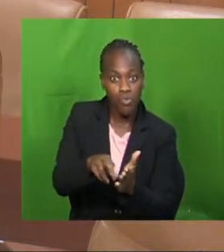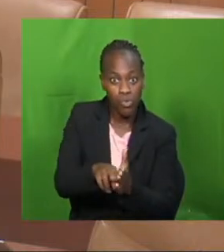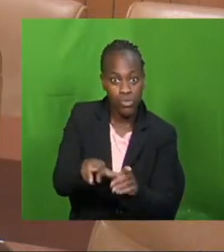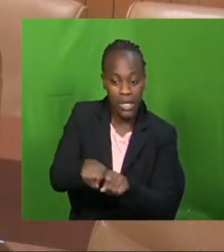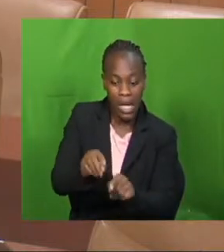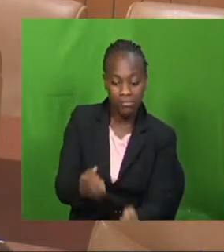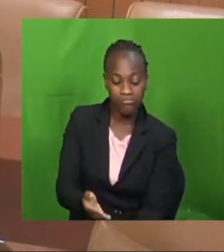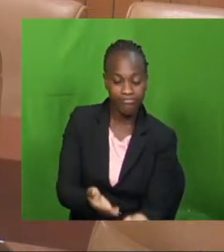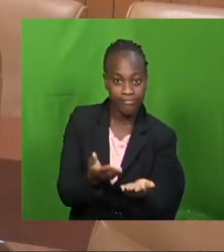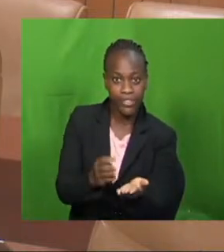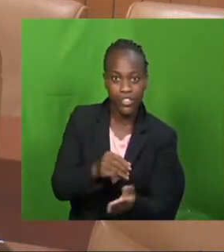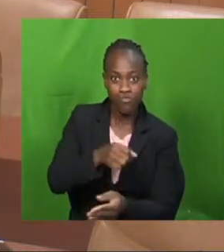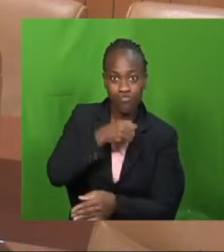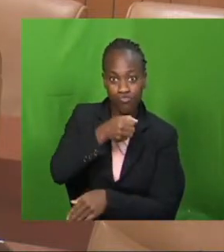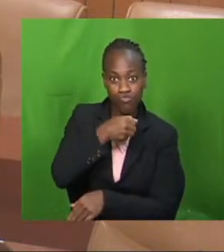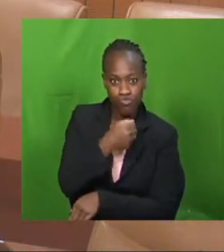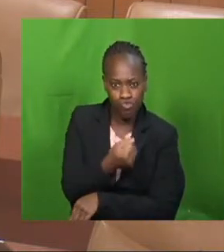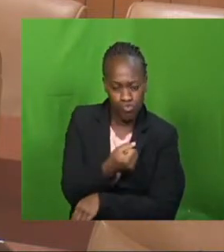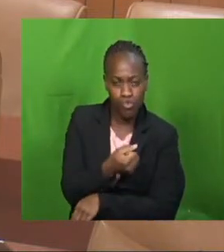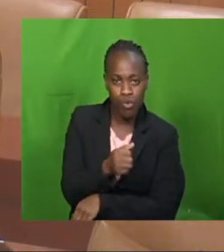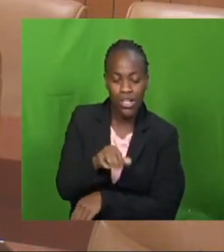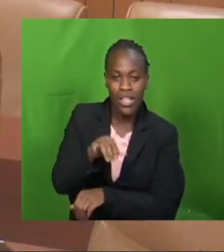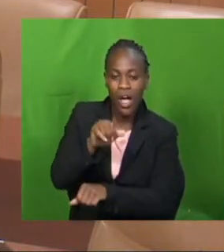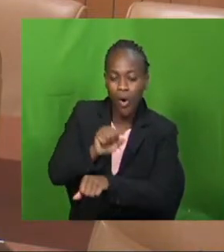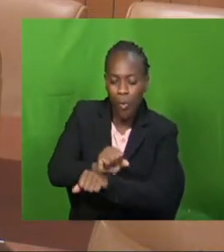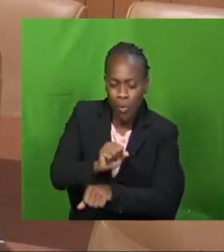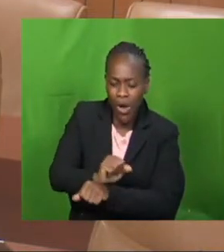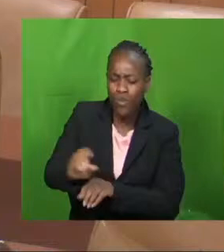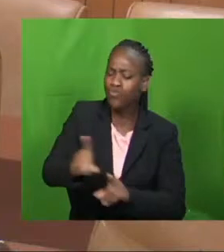sure that the work is truly done,